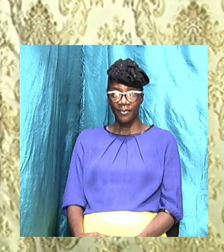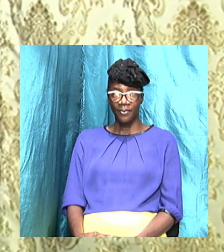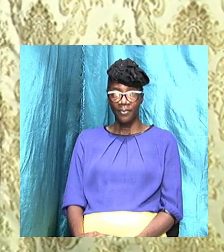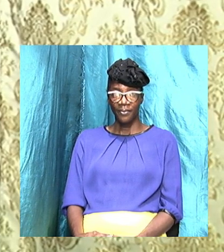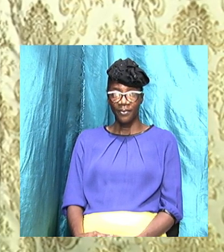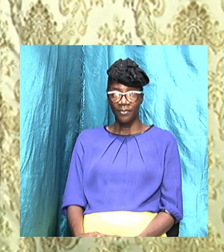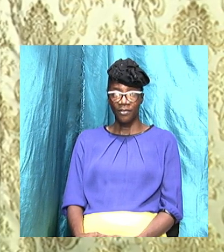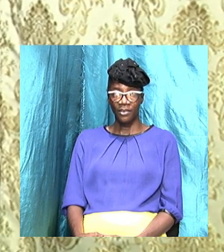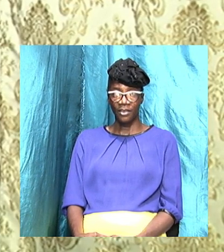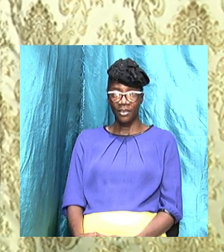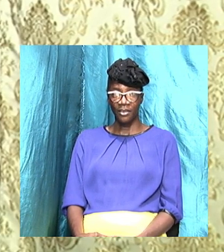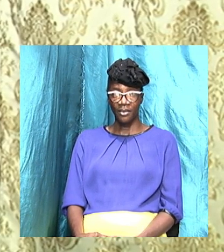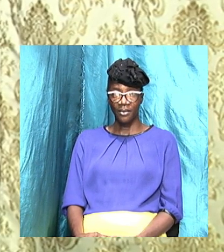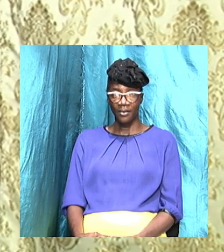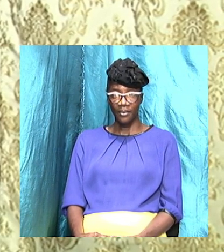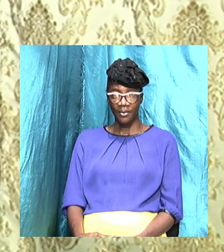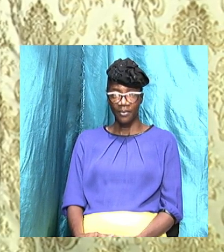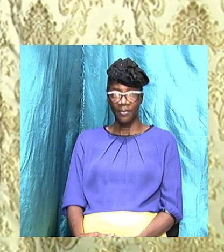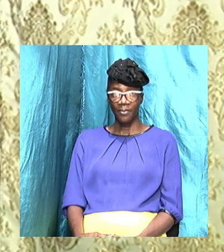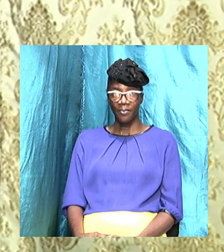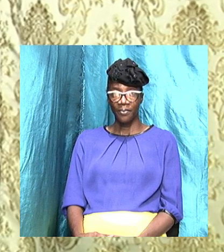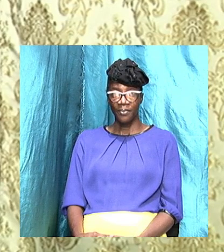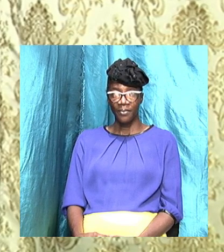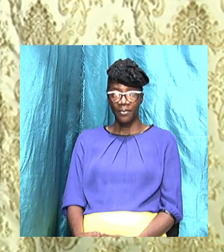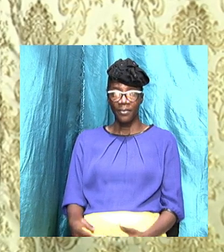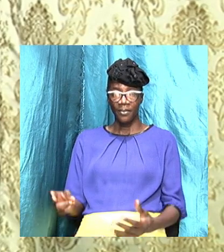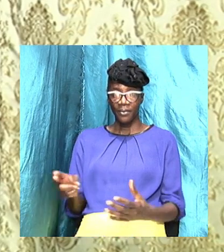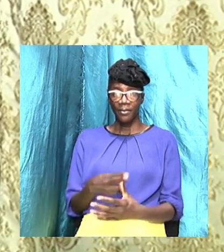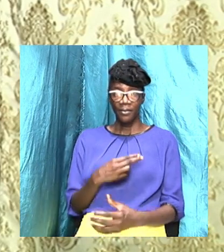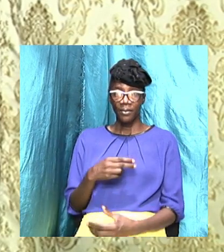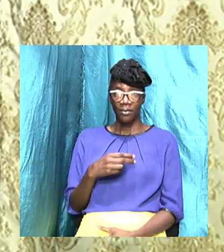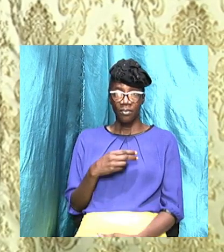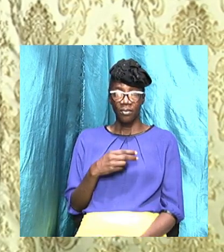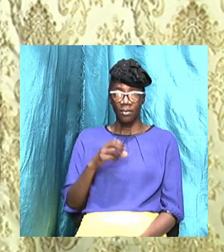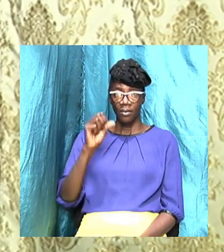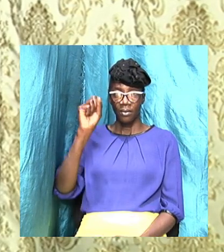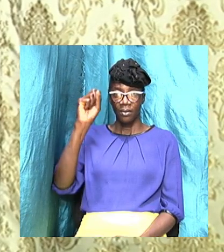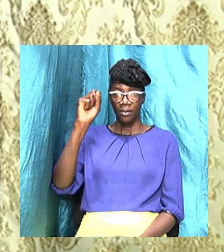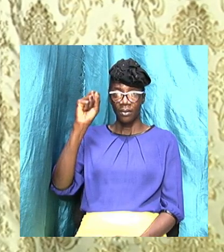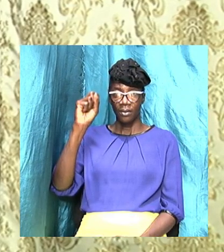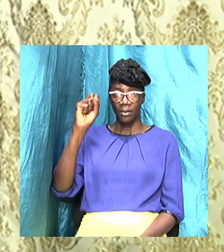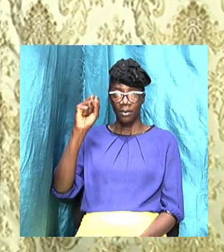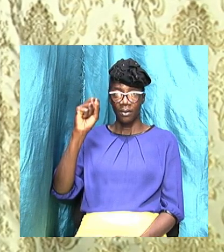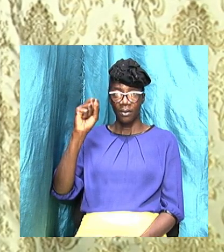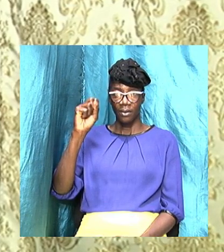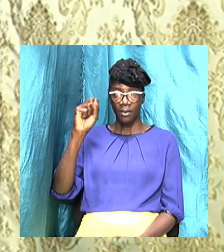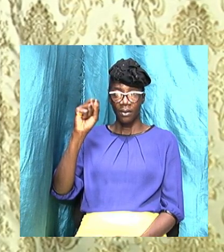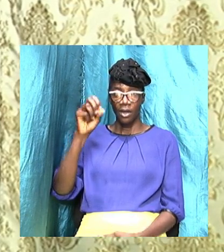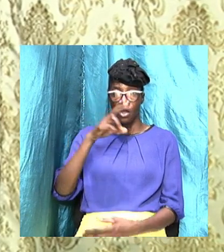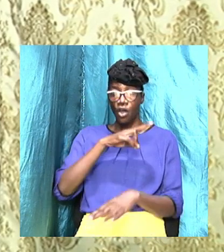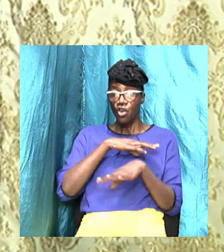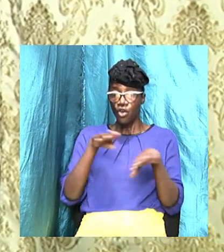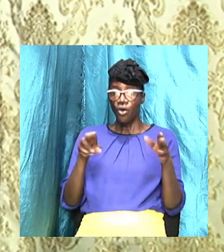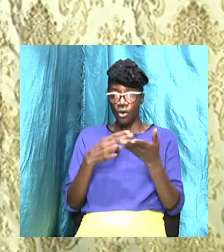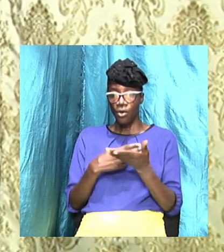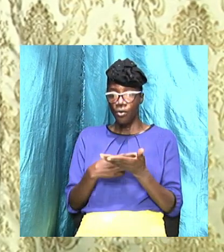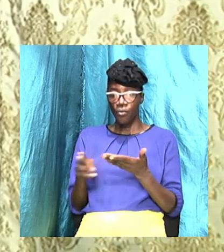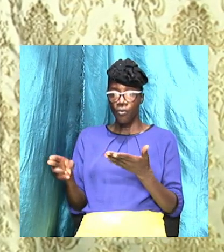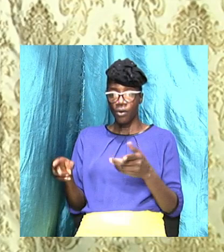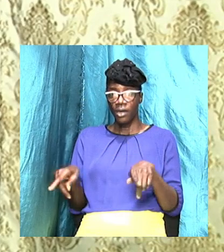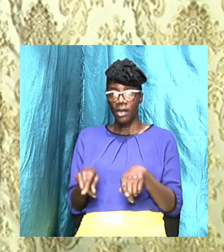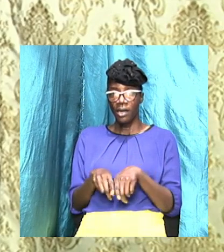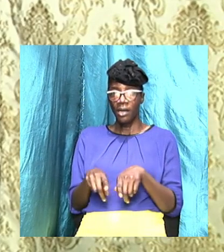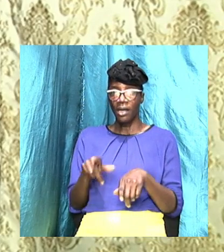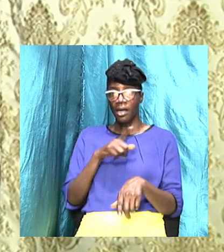verse 2. There is none holy like the Lord, indeed. There